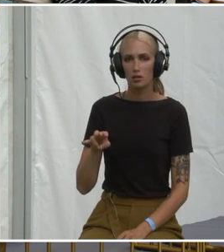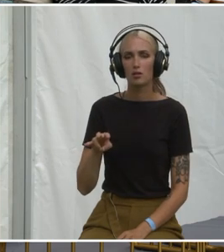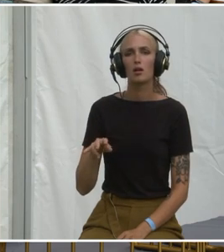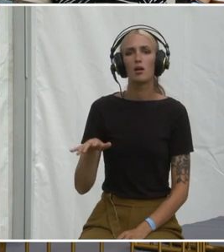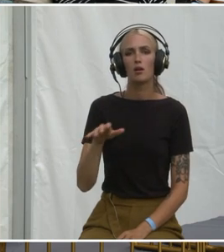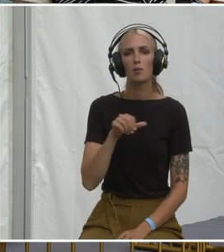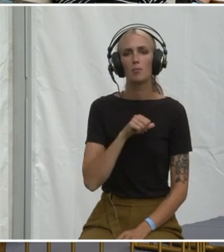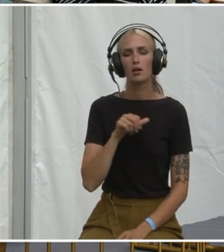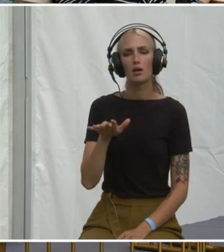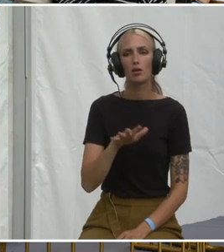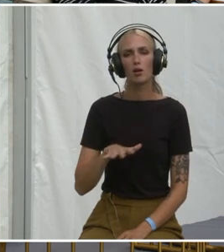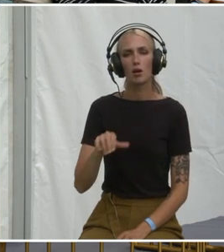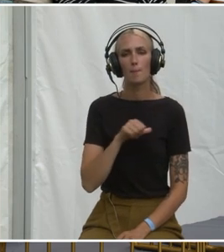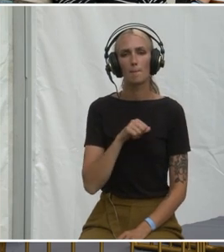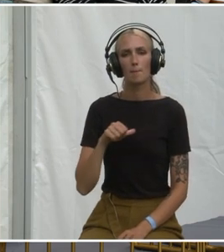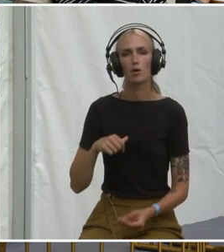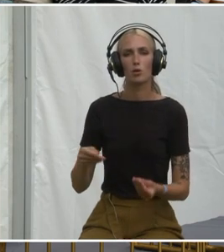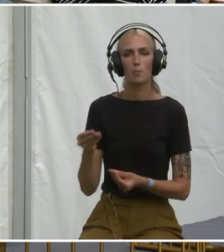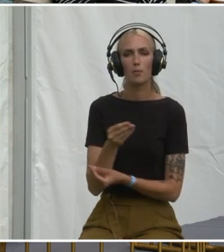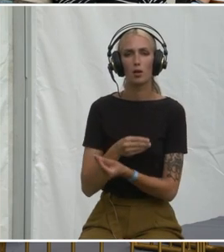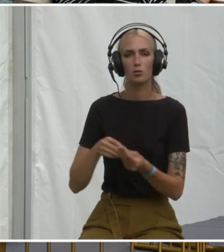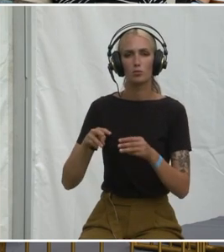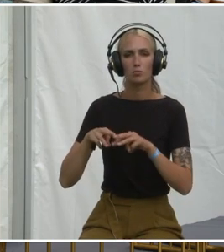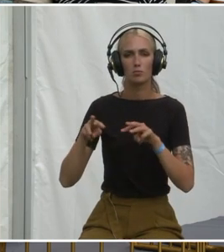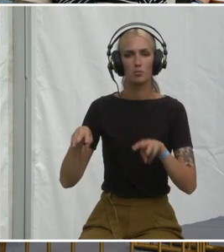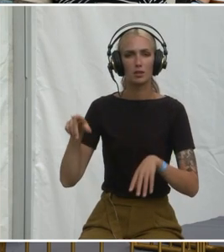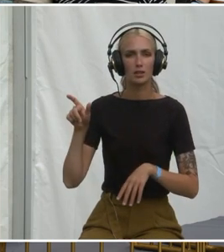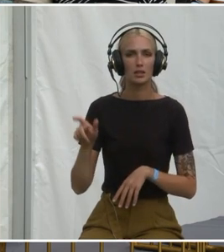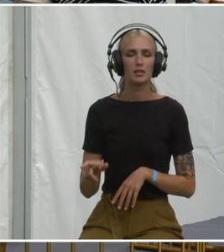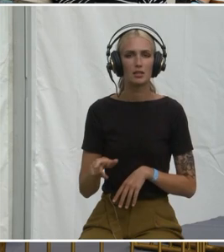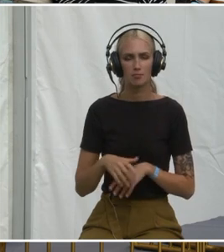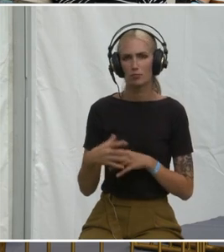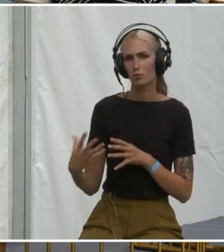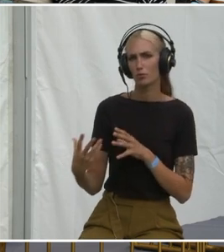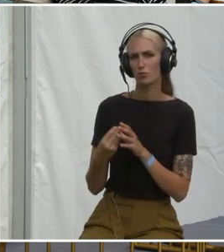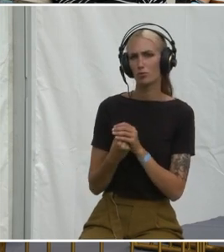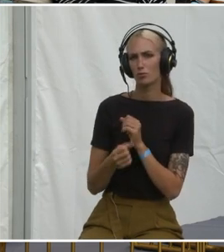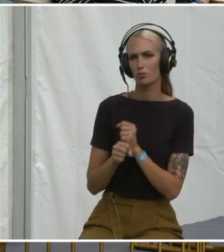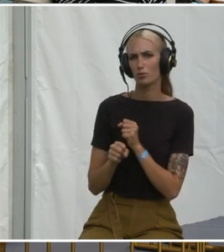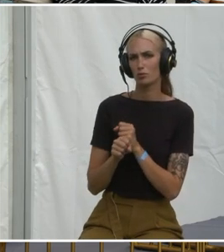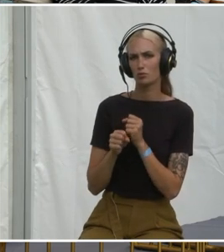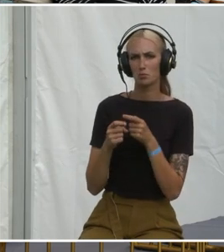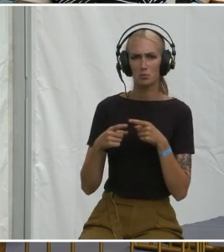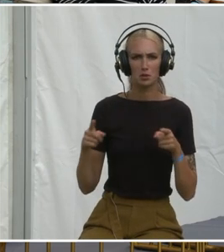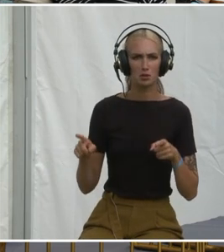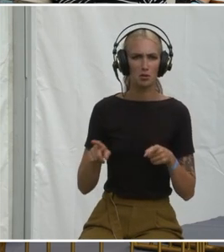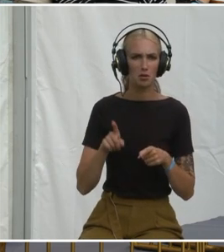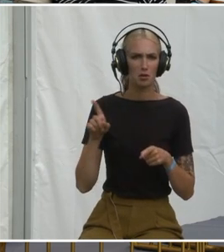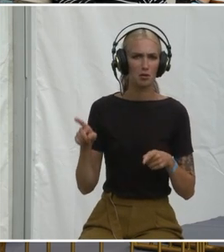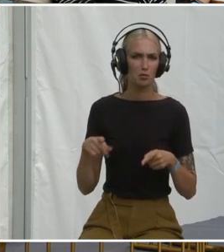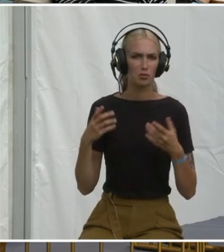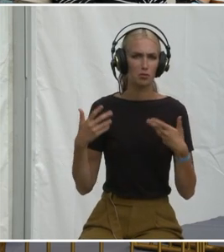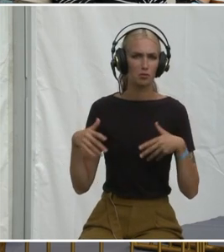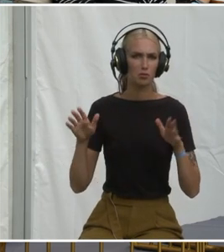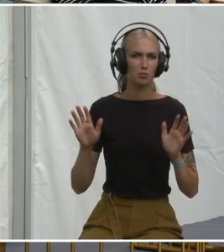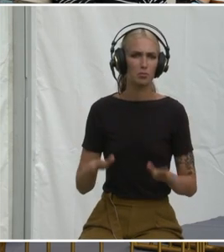Agriculture, also quite recently on this post. And we have been working together with Piret also for a long time, since she also